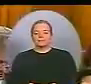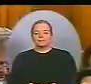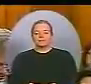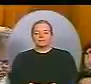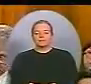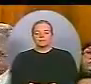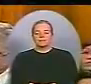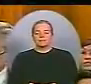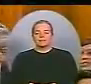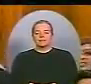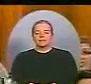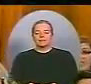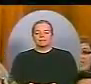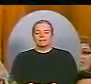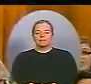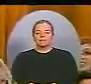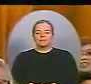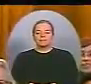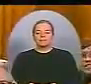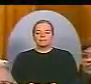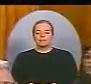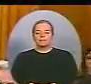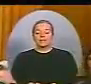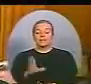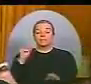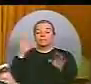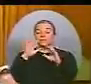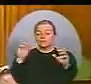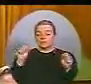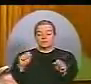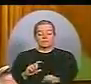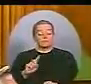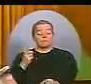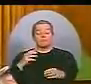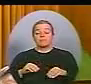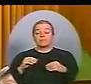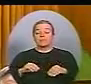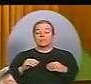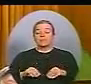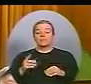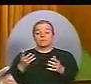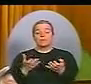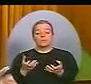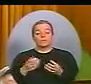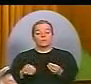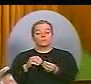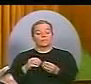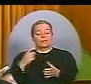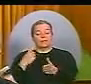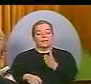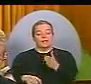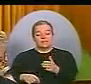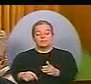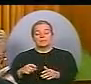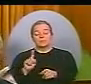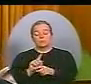Well, Mr. Speaker, it's this Prime Minister who's hit Canadians with higher taxes, and his caucus is in revolt. And speaking of rogue Conservatives, we have